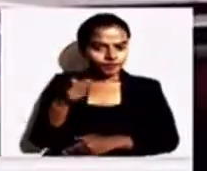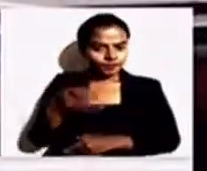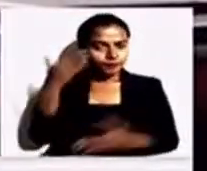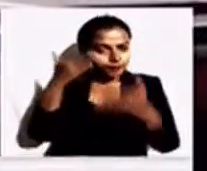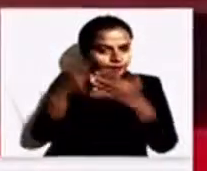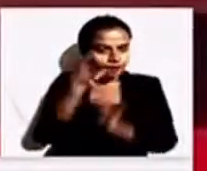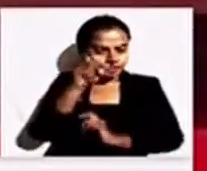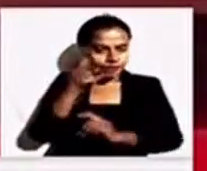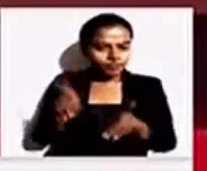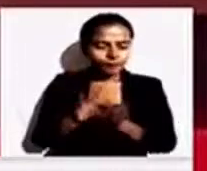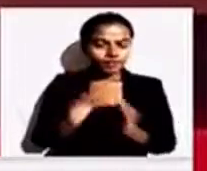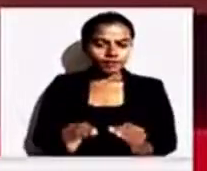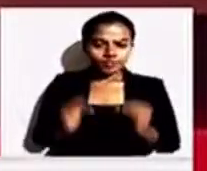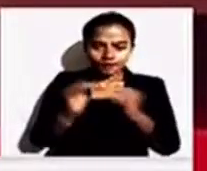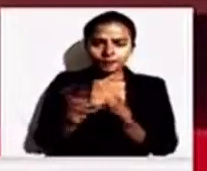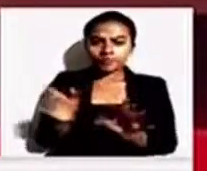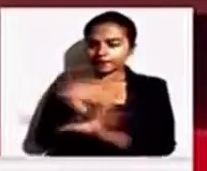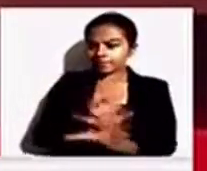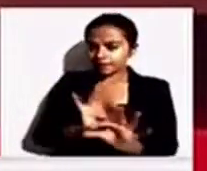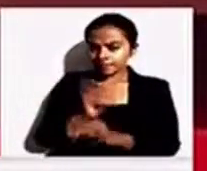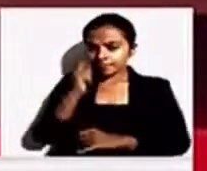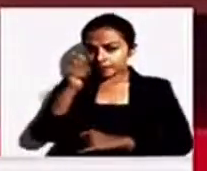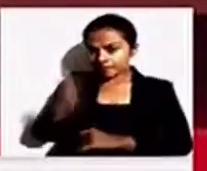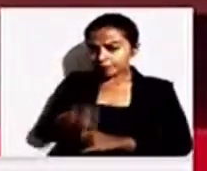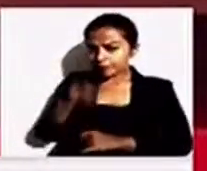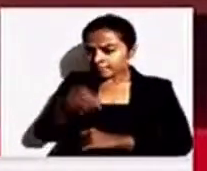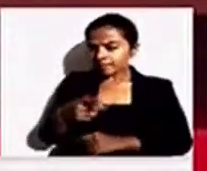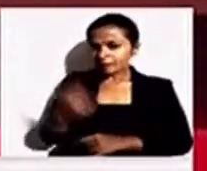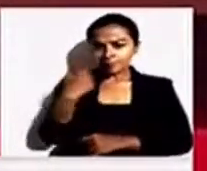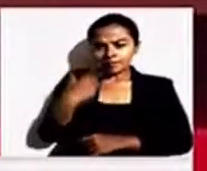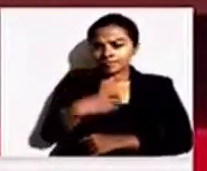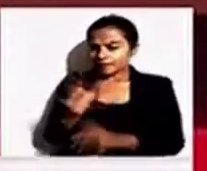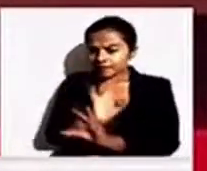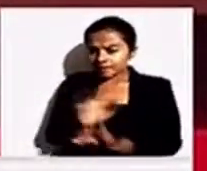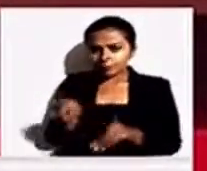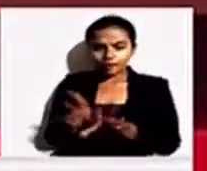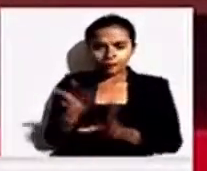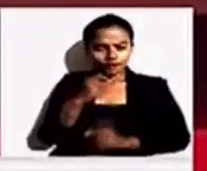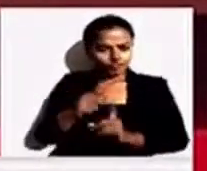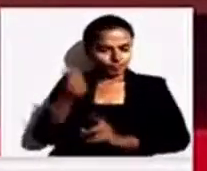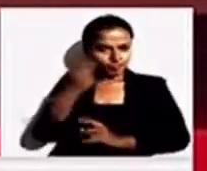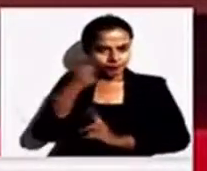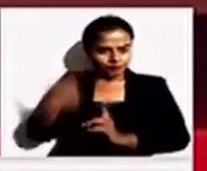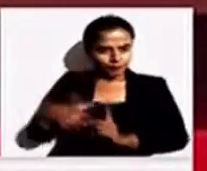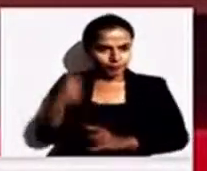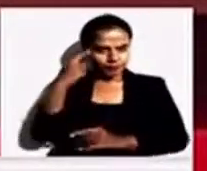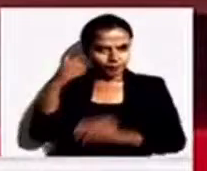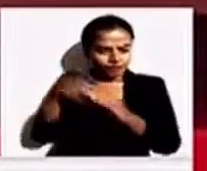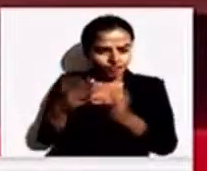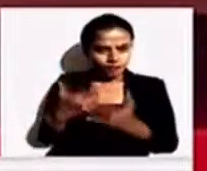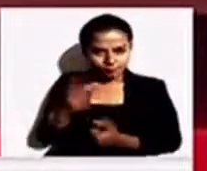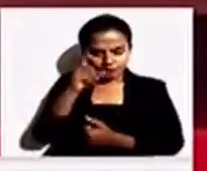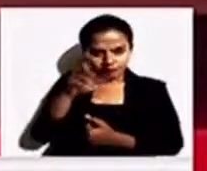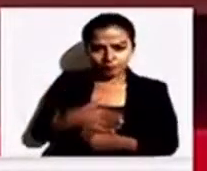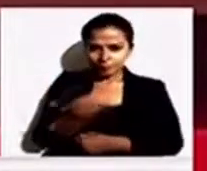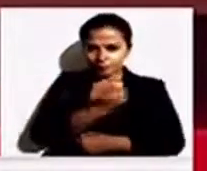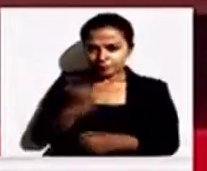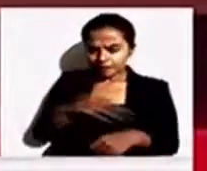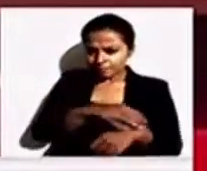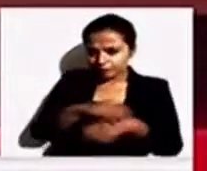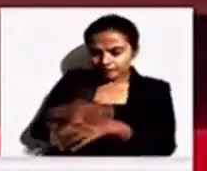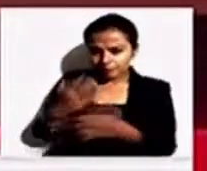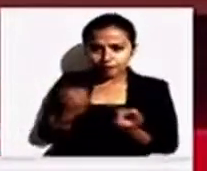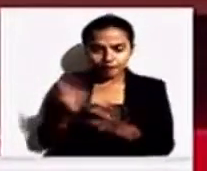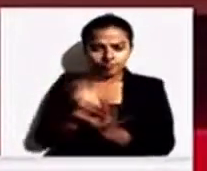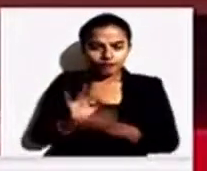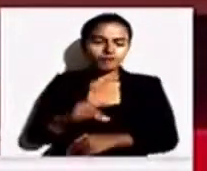not someone's personal tragedy. It's not some kind of pathology that we need to take you to a doctor to fix. It is a social issue. So